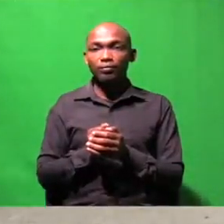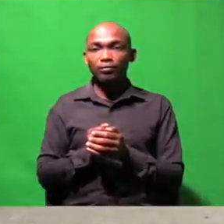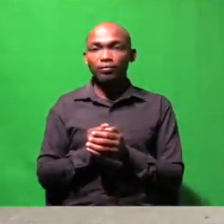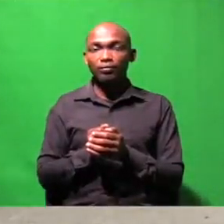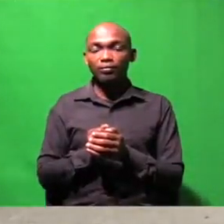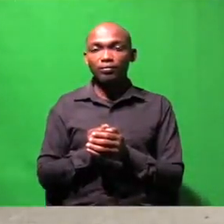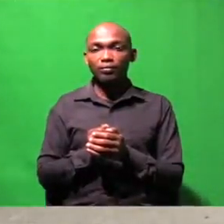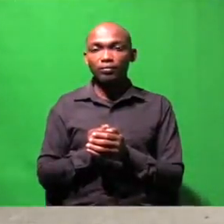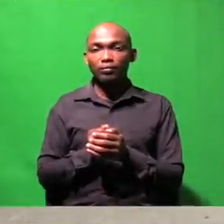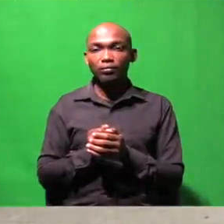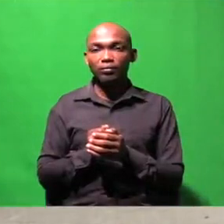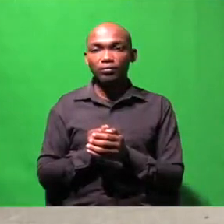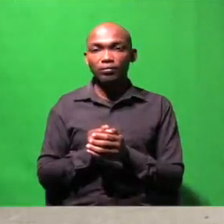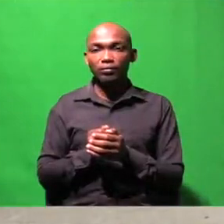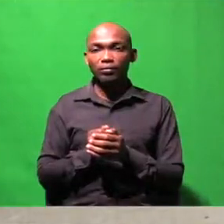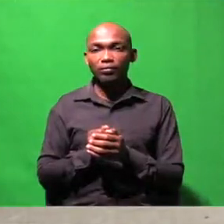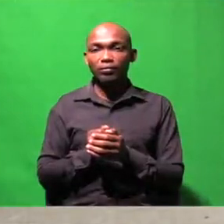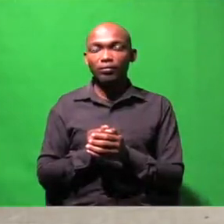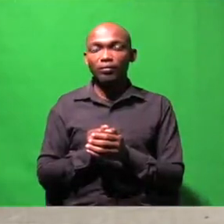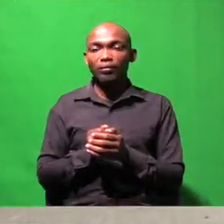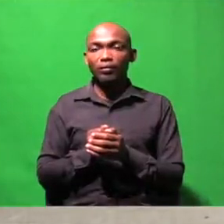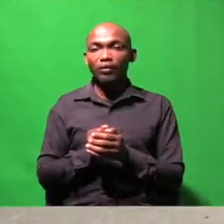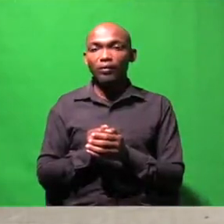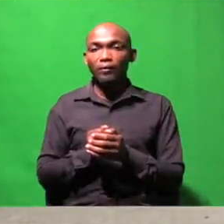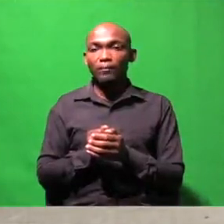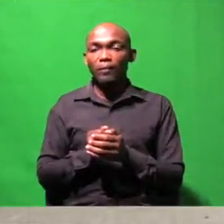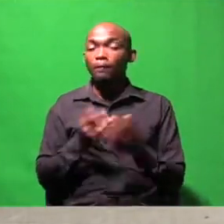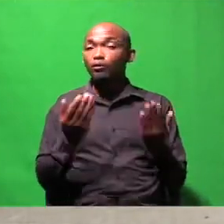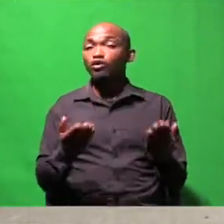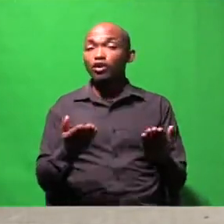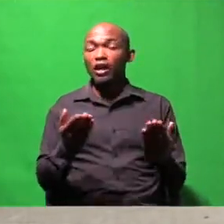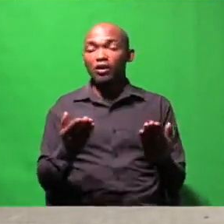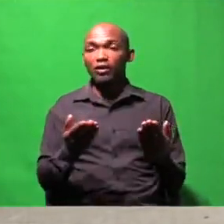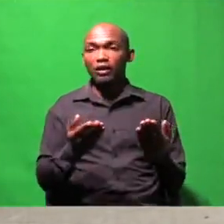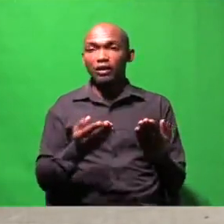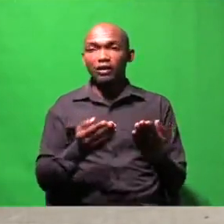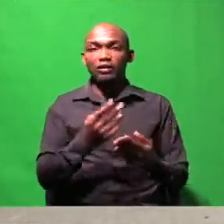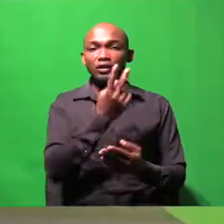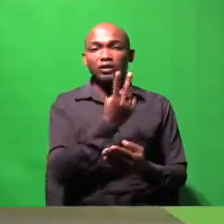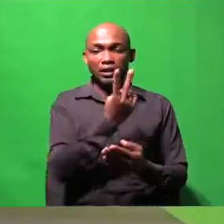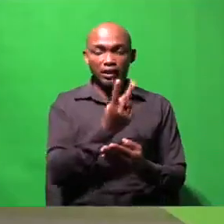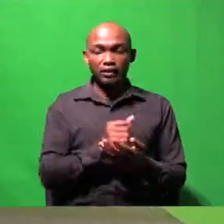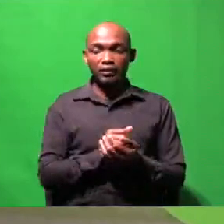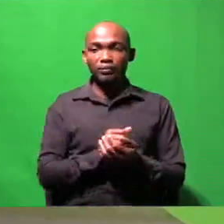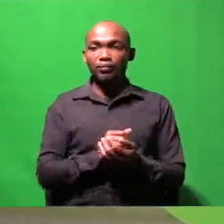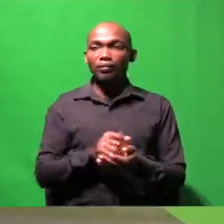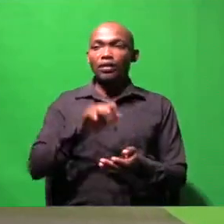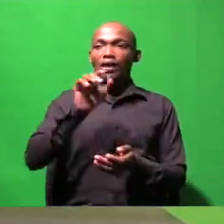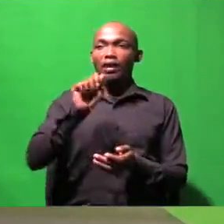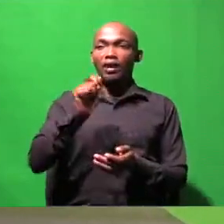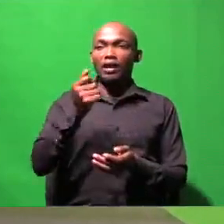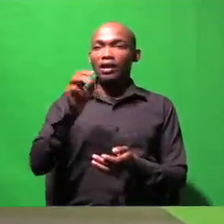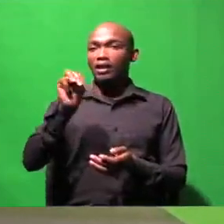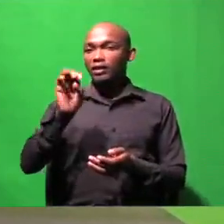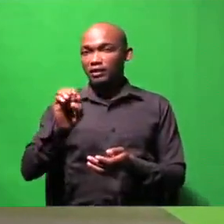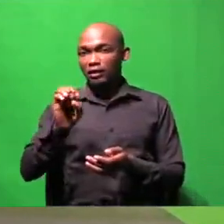which listed is the fifth one. Now, let's come with the second one. Atom can